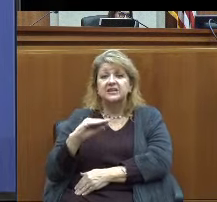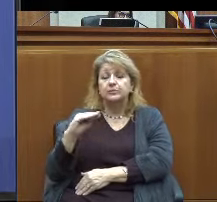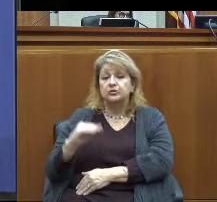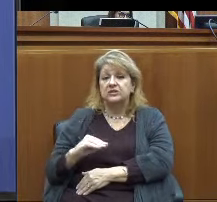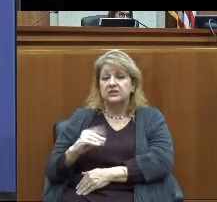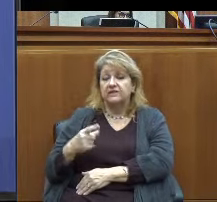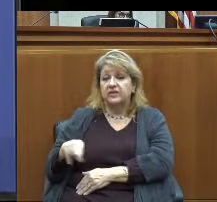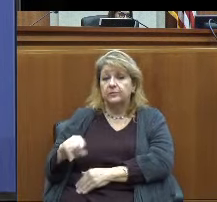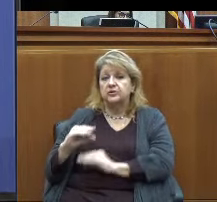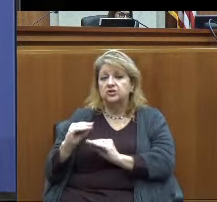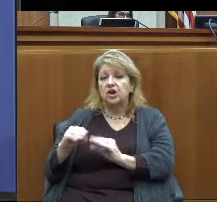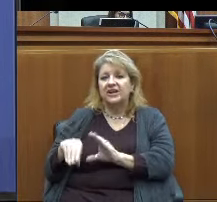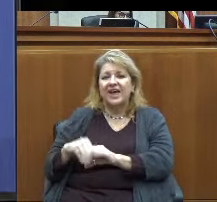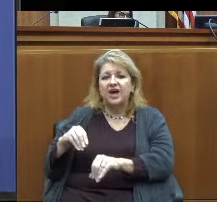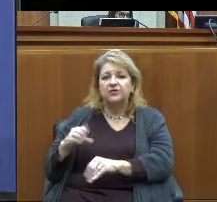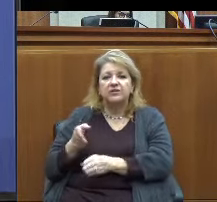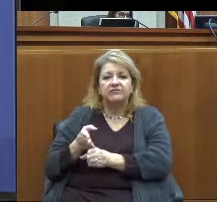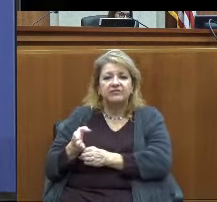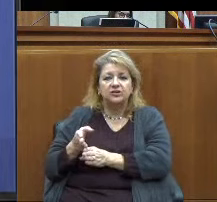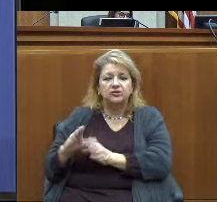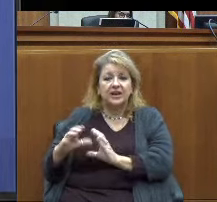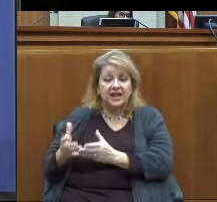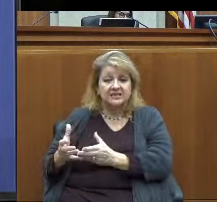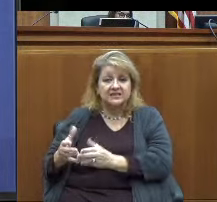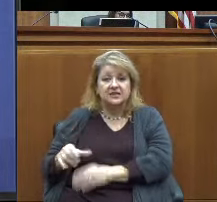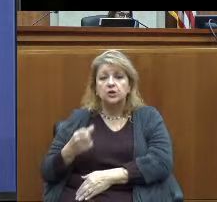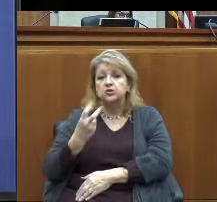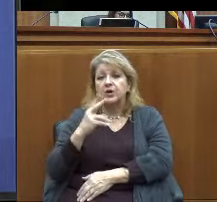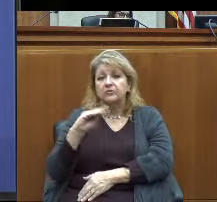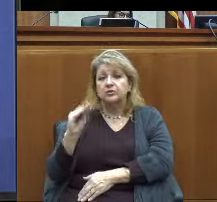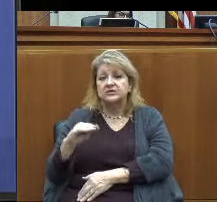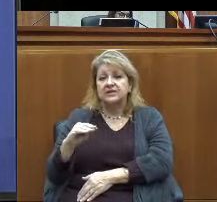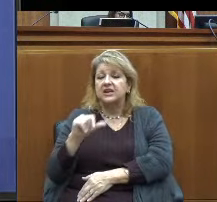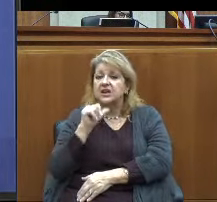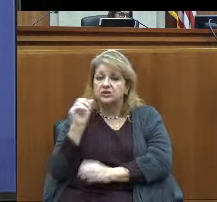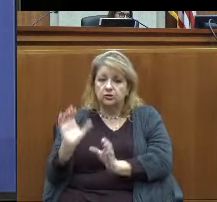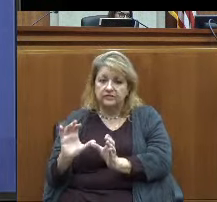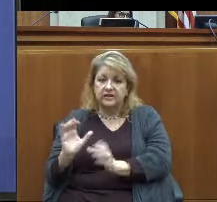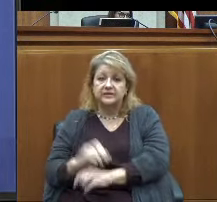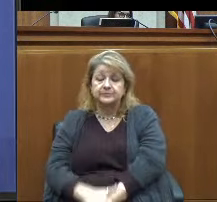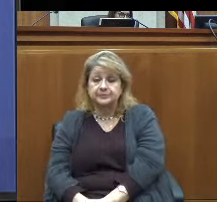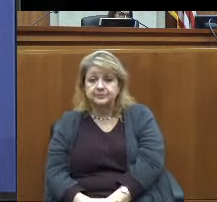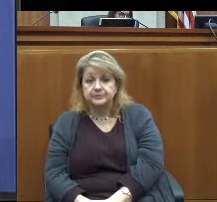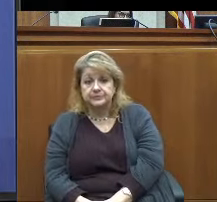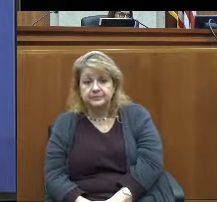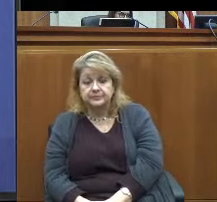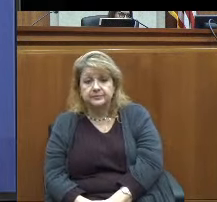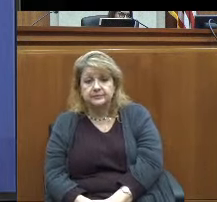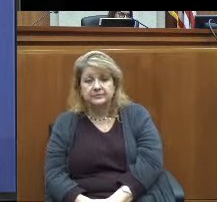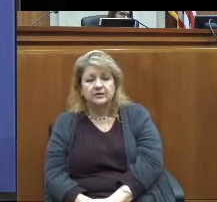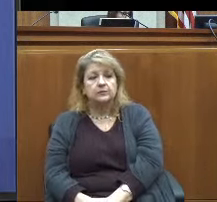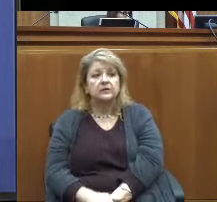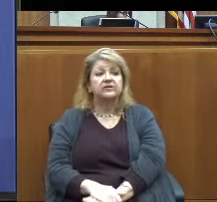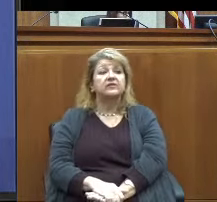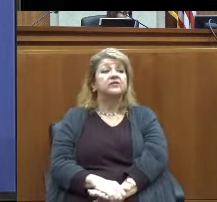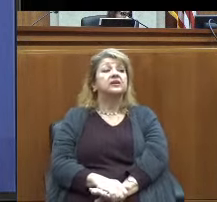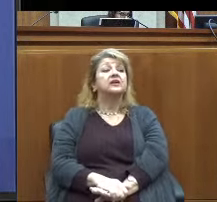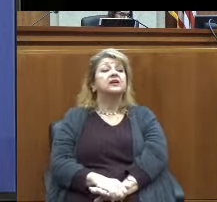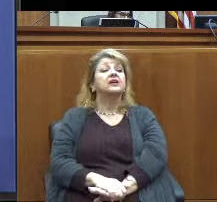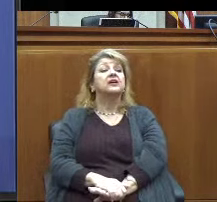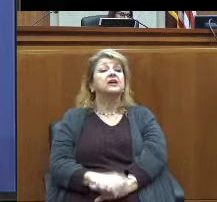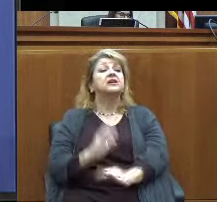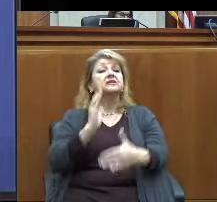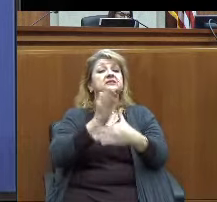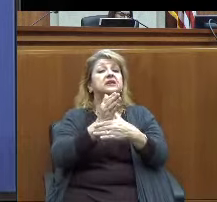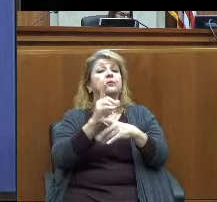certified teachers taught out-of-field classes, and 12% were uncertified. School, If I could